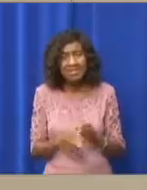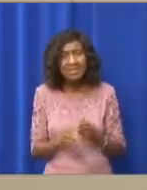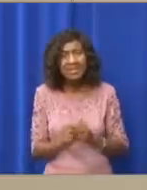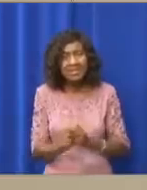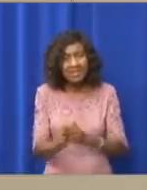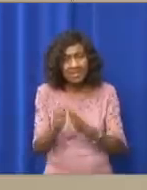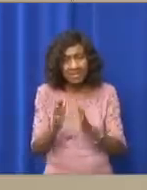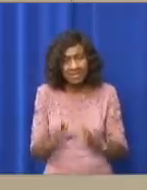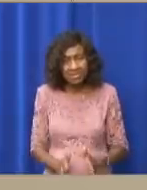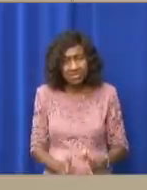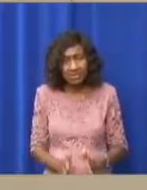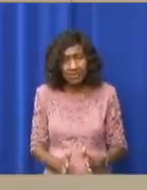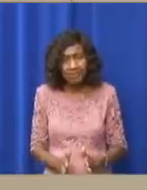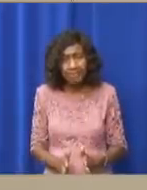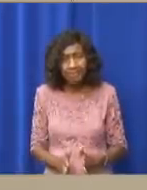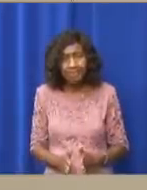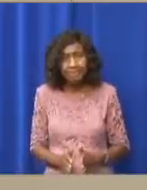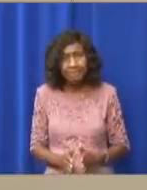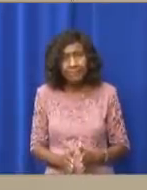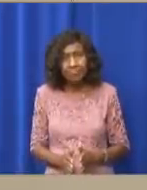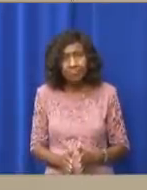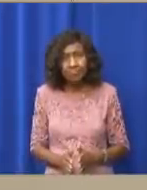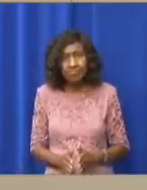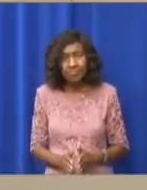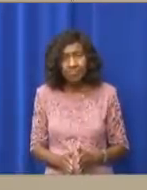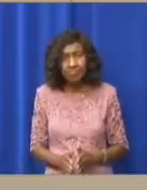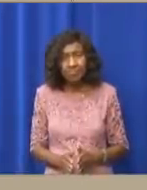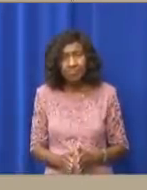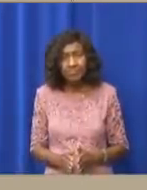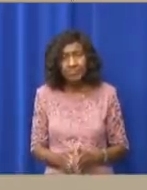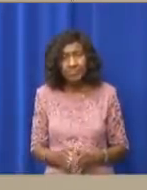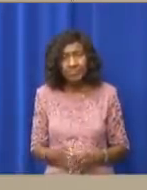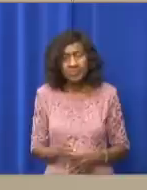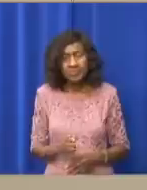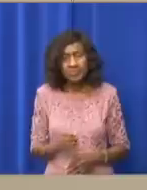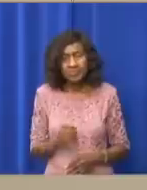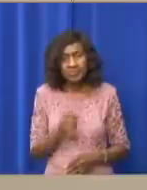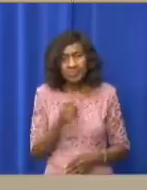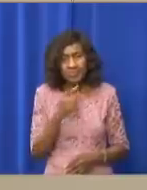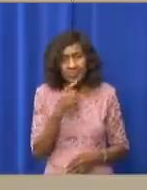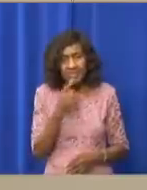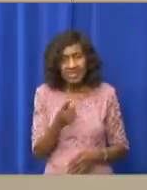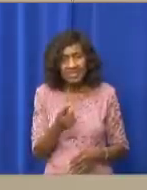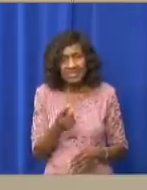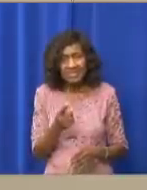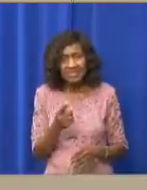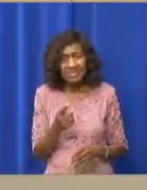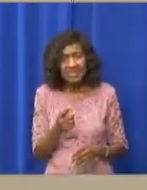the final inspections, we have identified, I believe, off the top of my head,